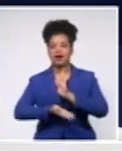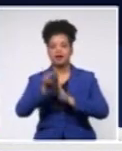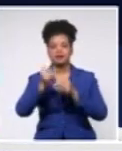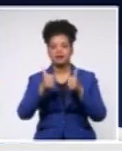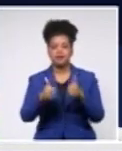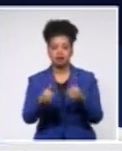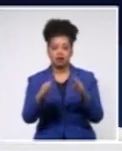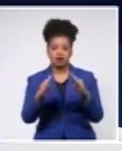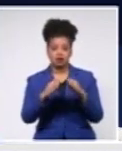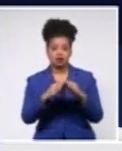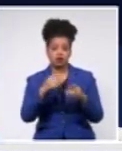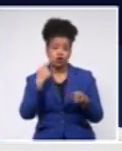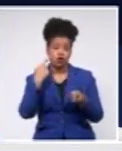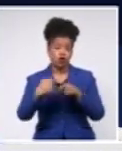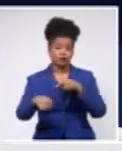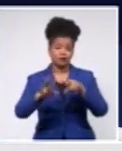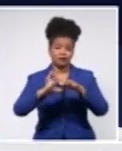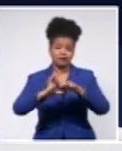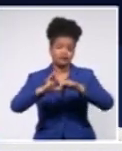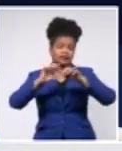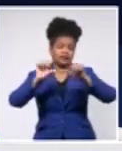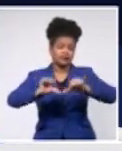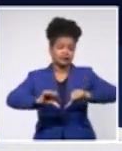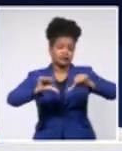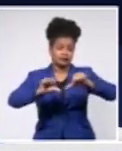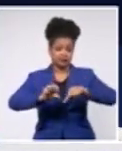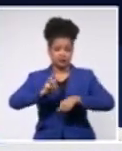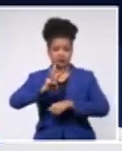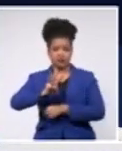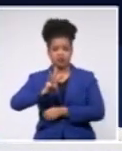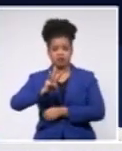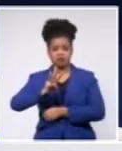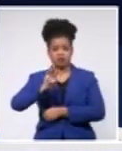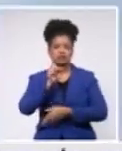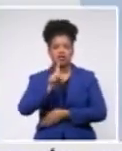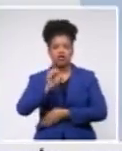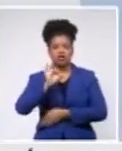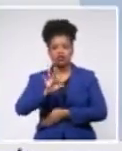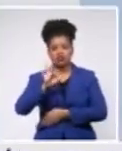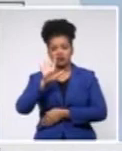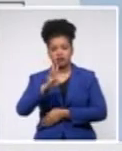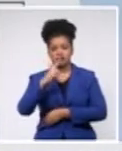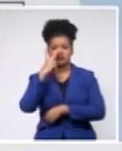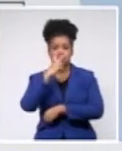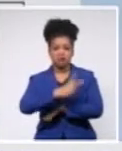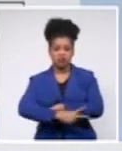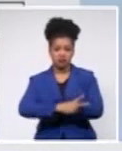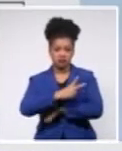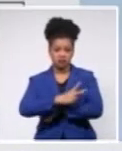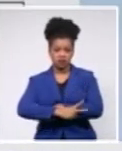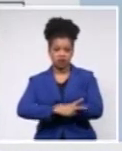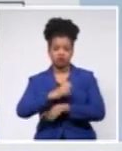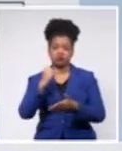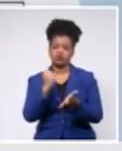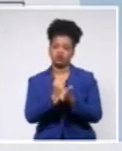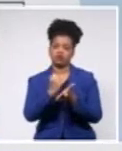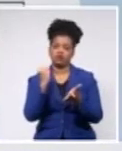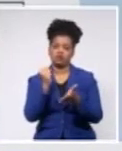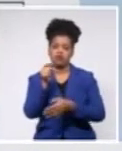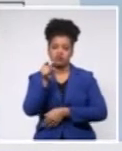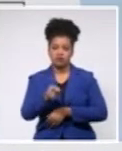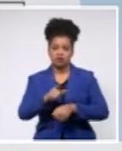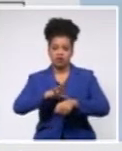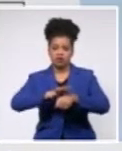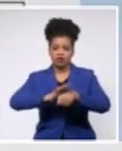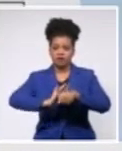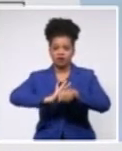going to turn our attention to the world. As of yesterday, COVID-19 continues to be present in the